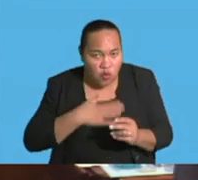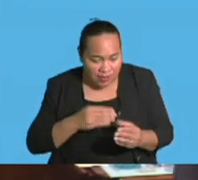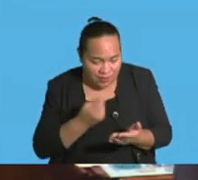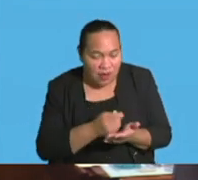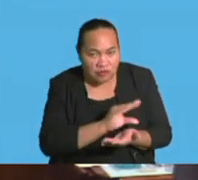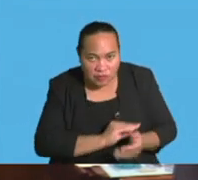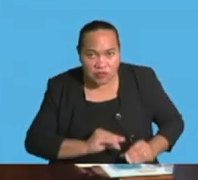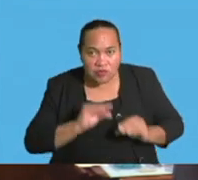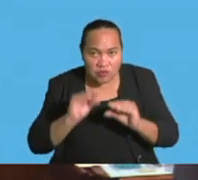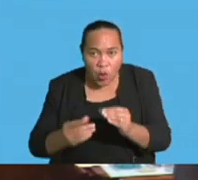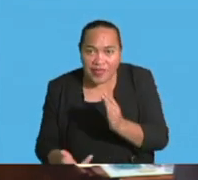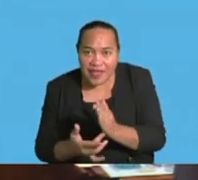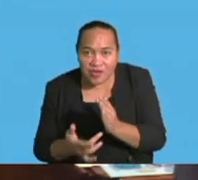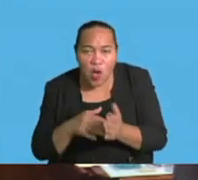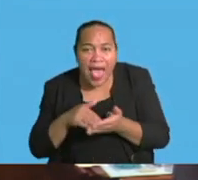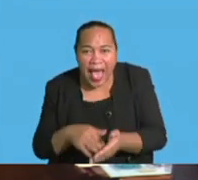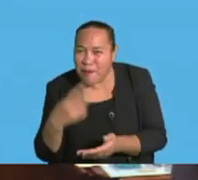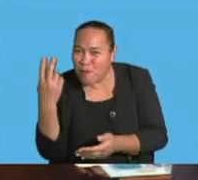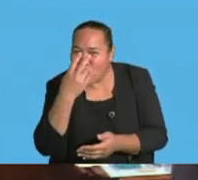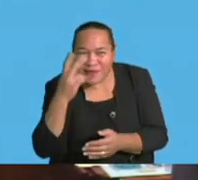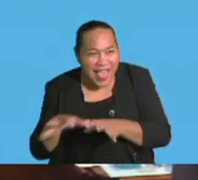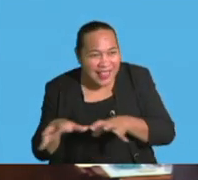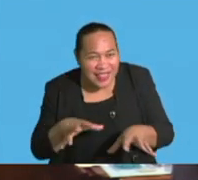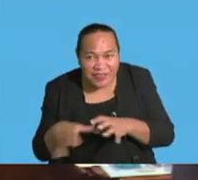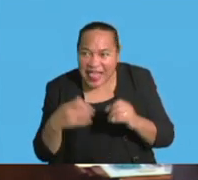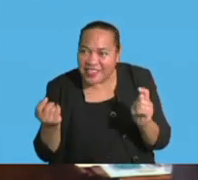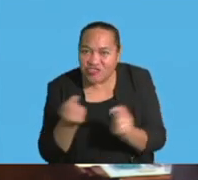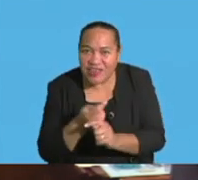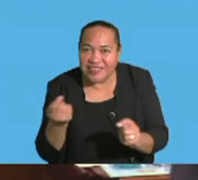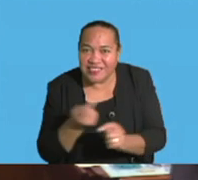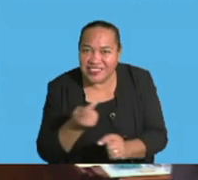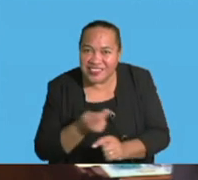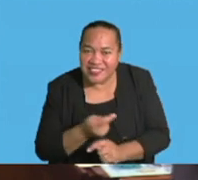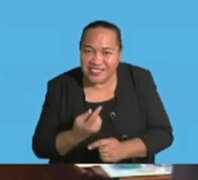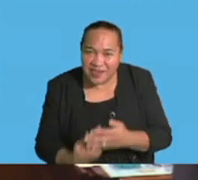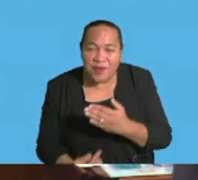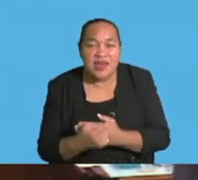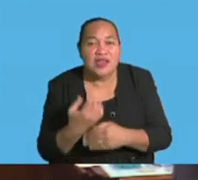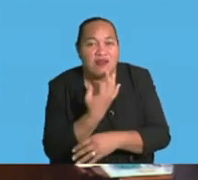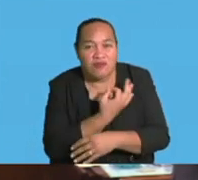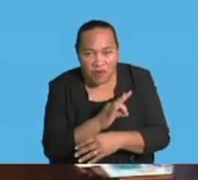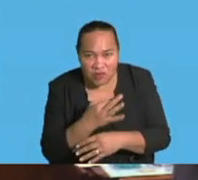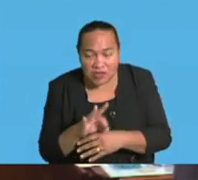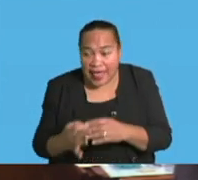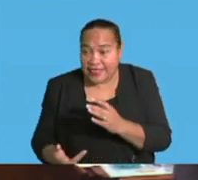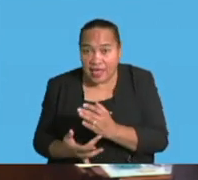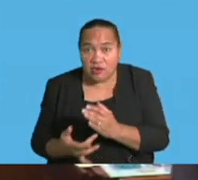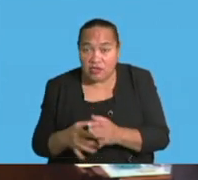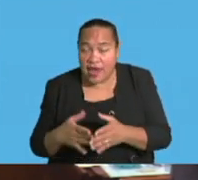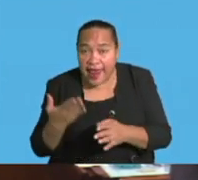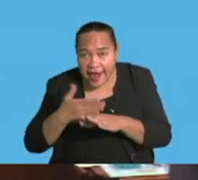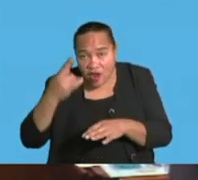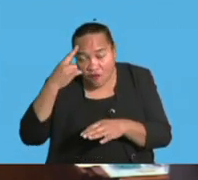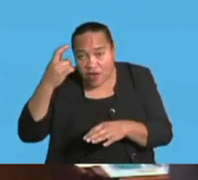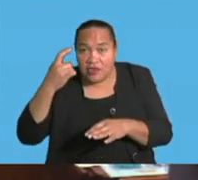to help monitor harvesting activities and the changes that are taking place in our forests. Technology and innovation